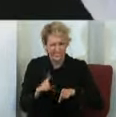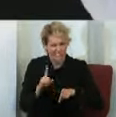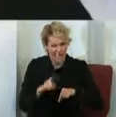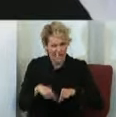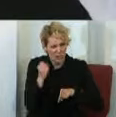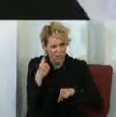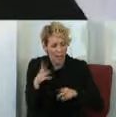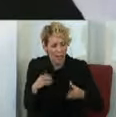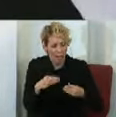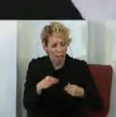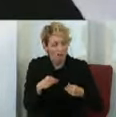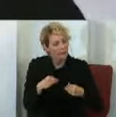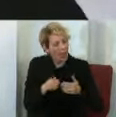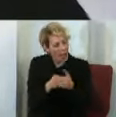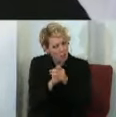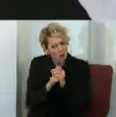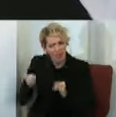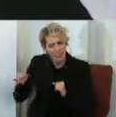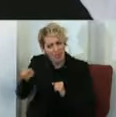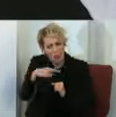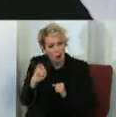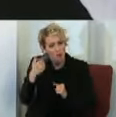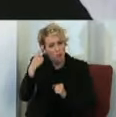pray for further transformation.